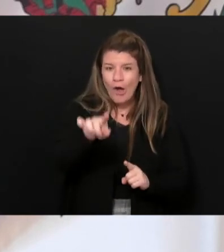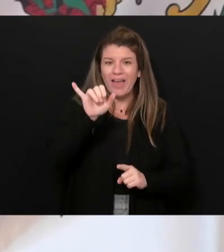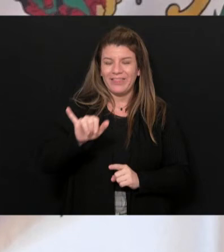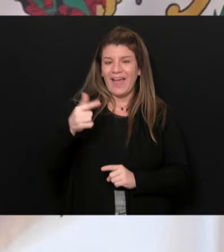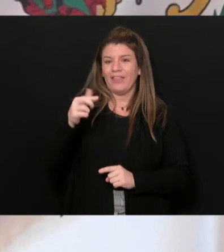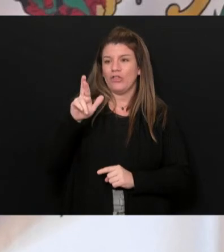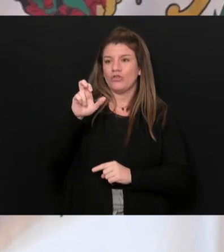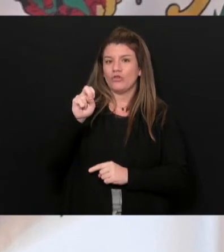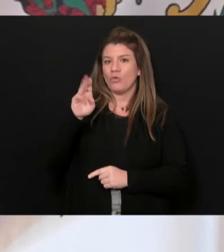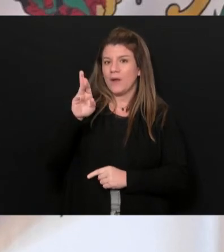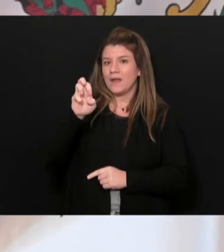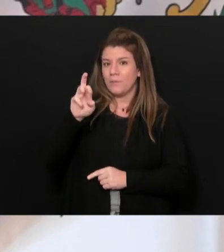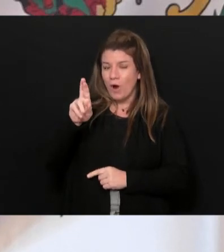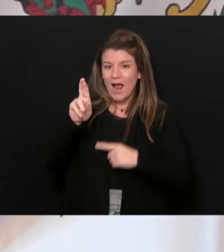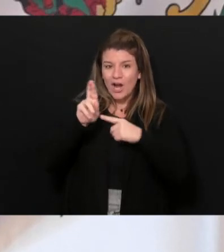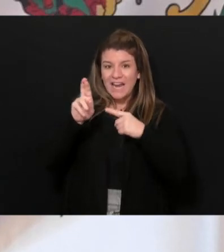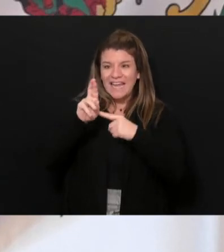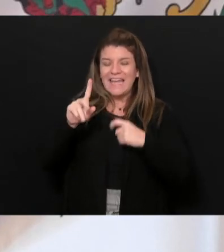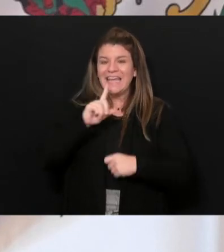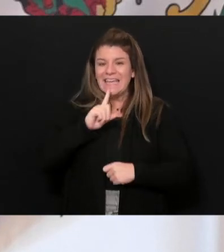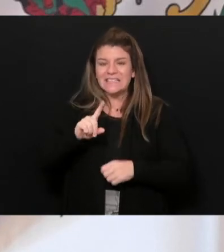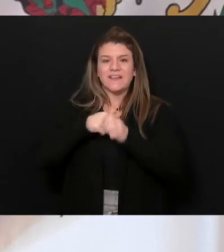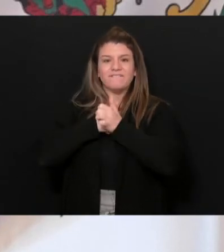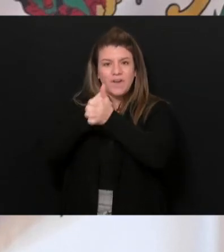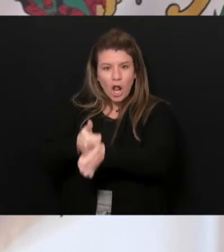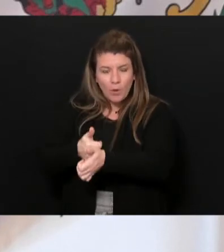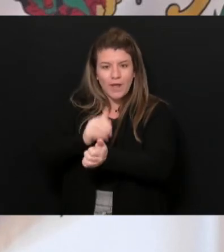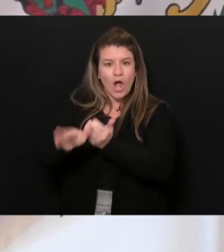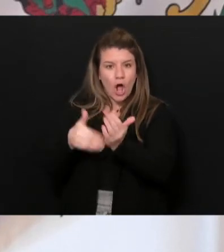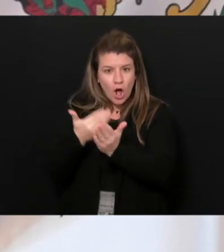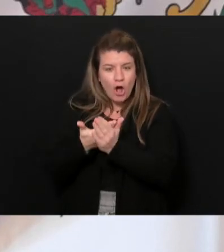Greenbrier is absolutely following every